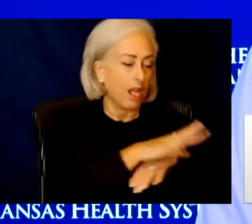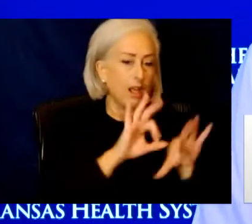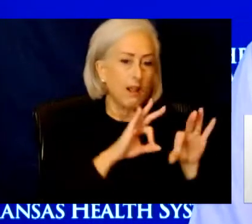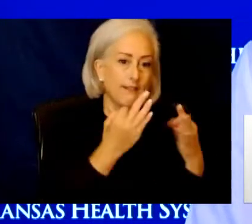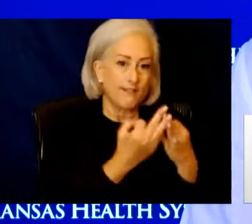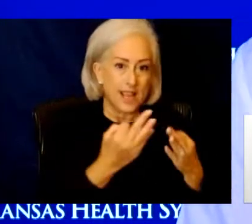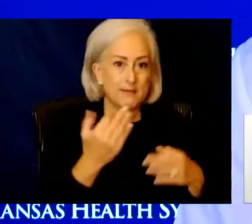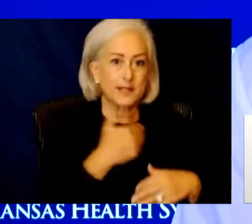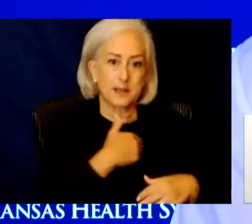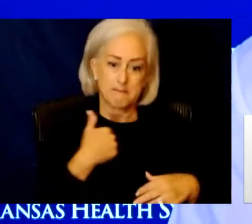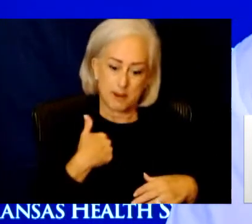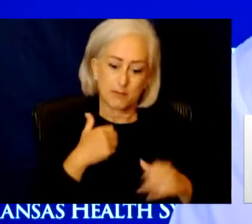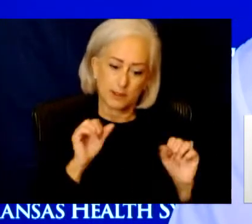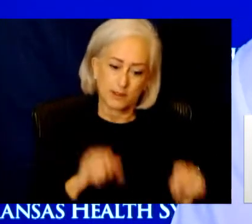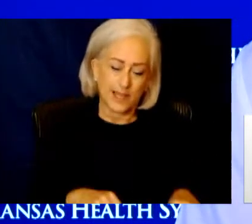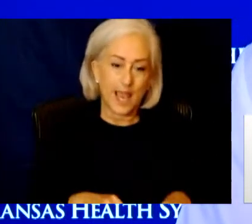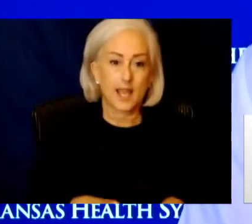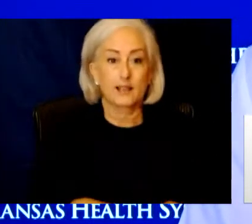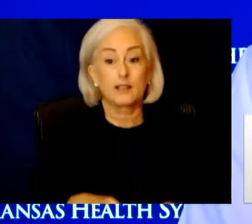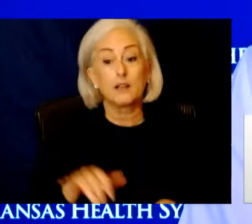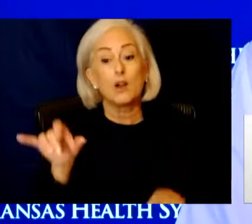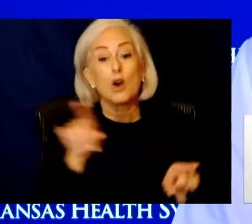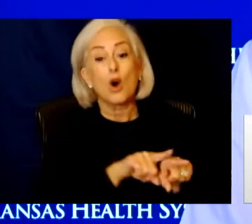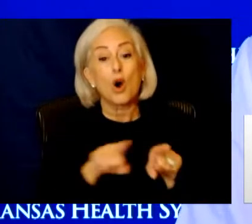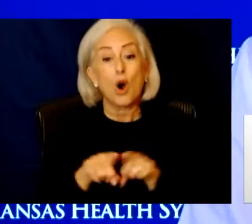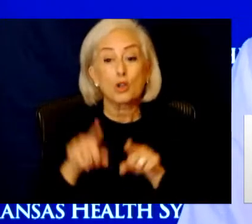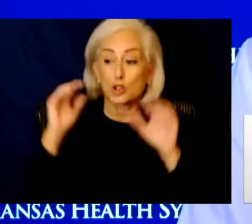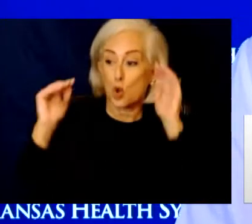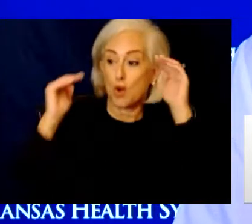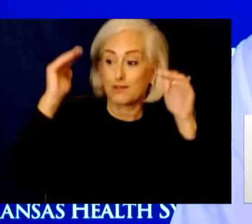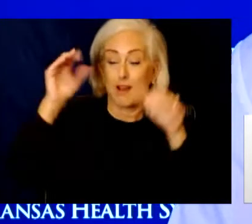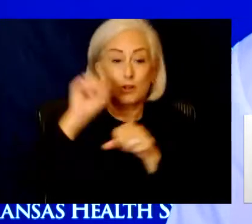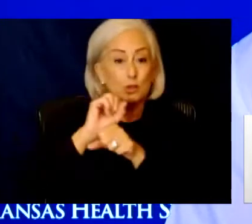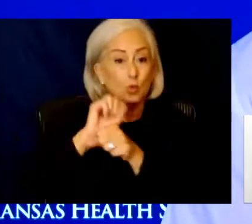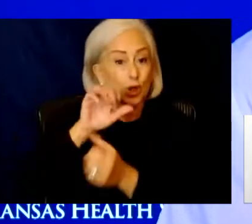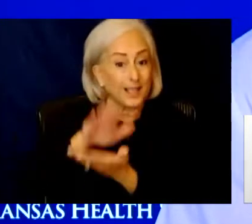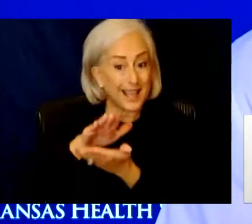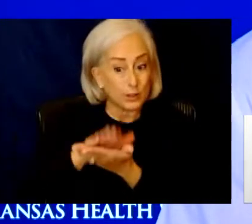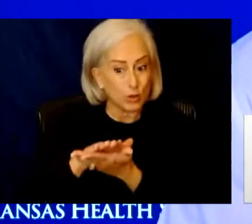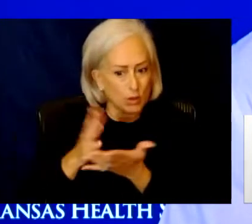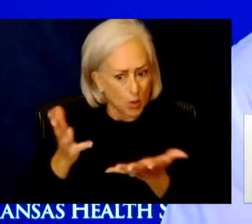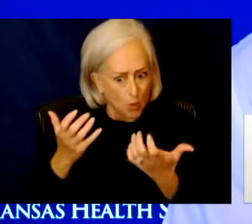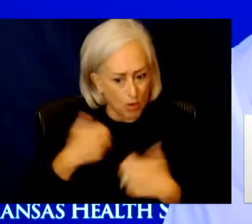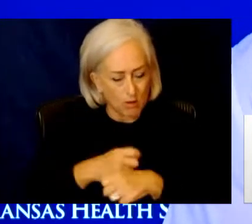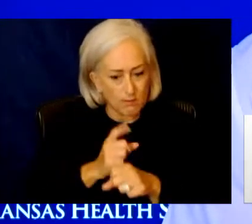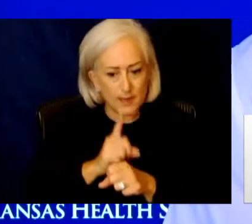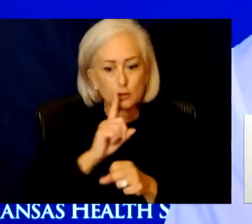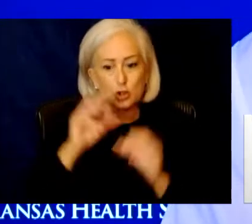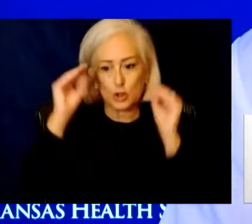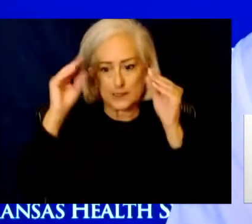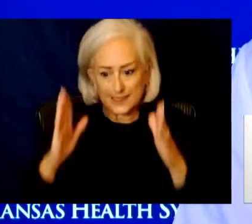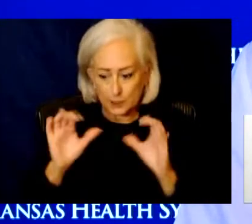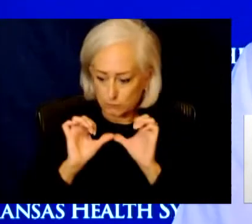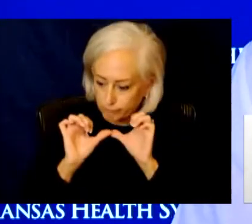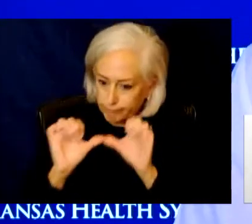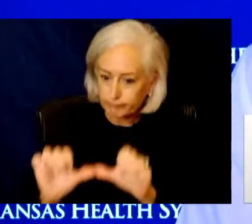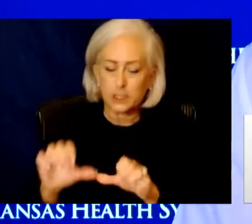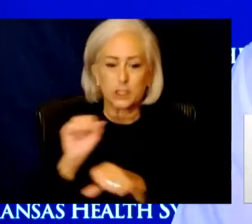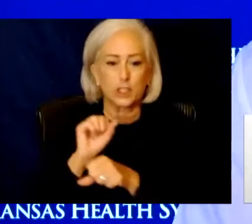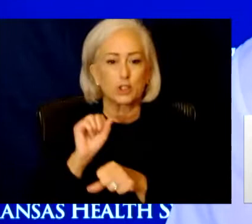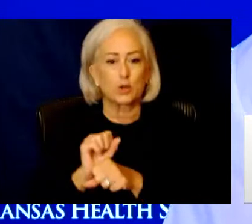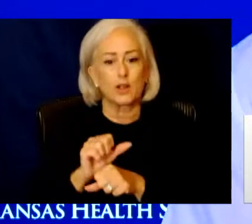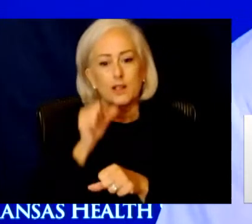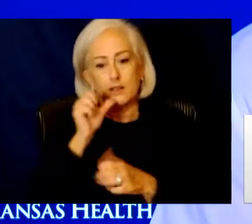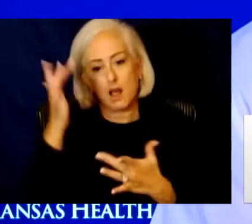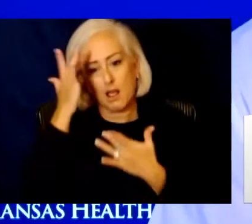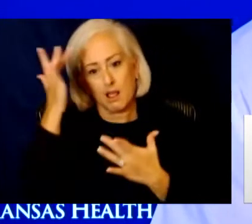school, we need to make sure that our teachers can continue to work. We need to make sure that they are not out of school, the teachers,